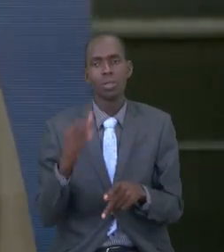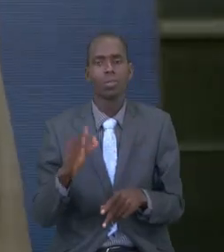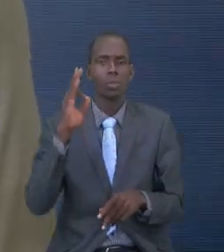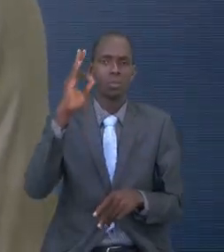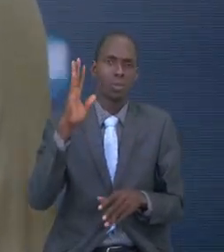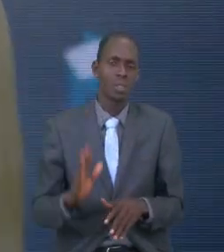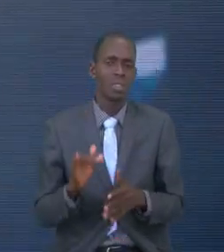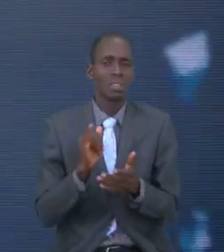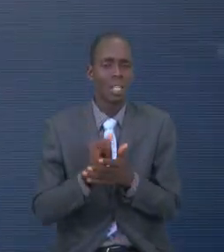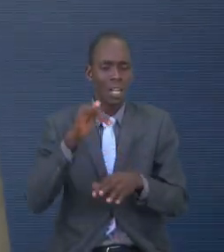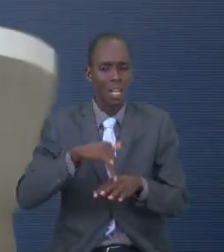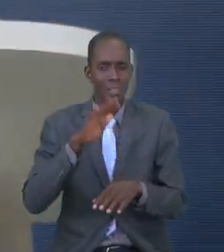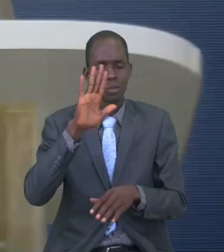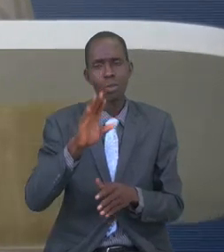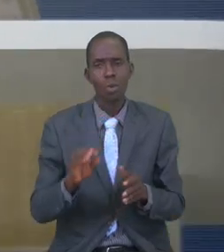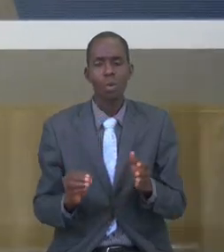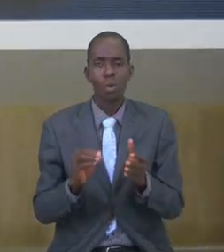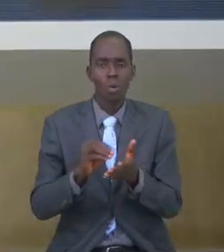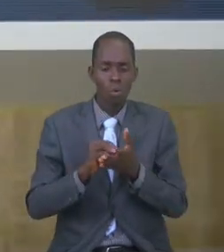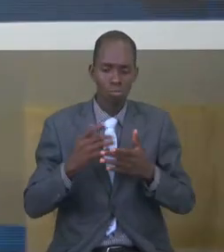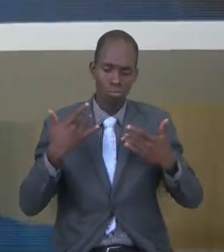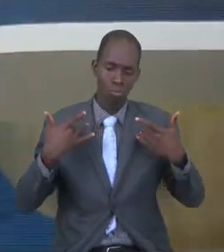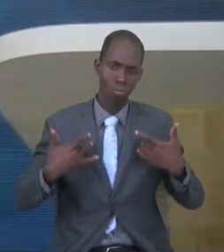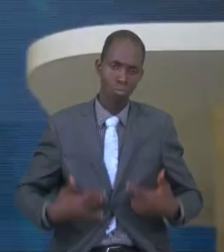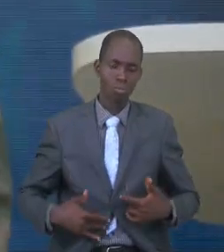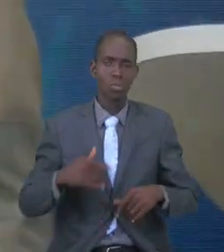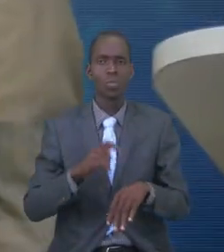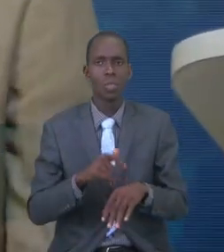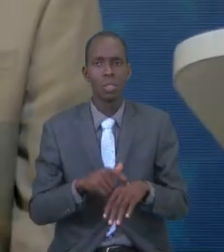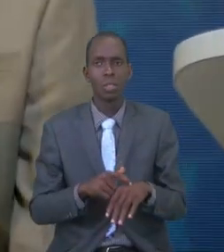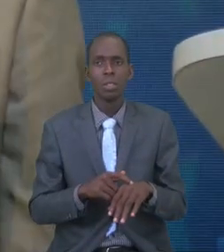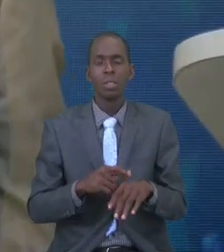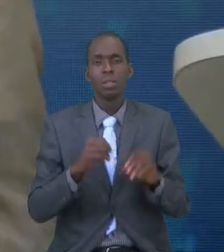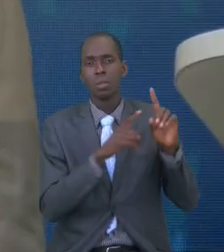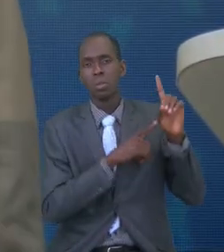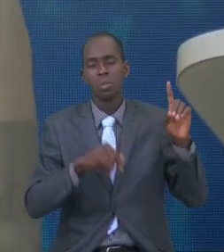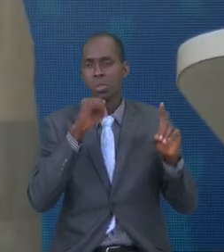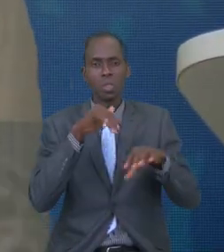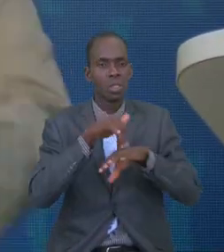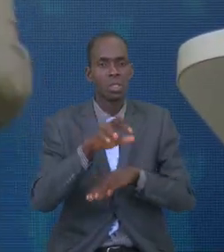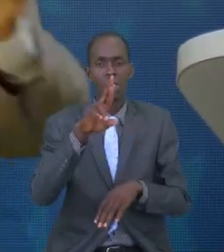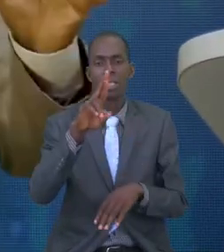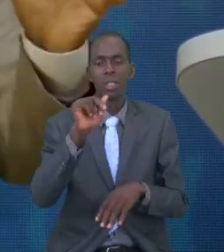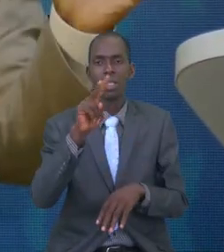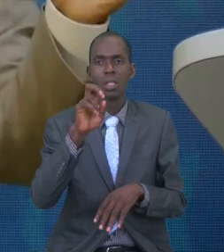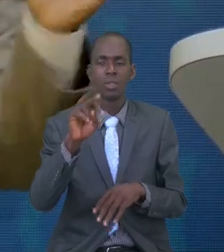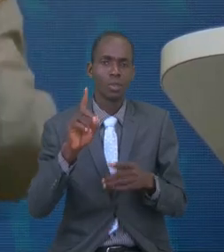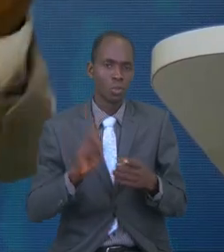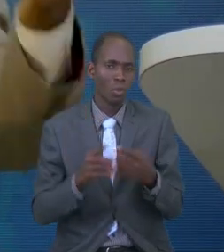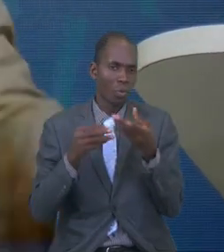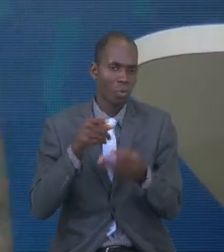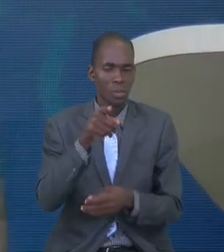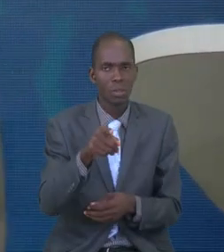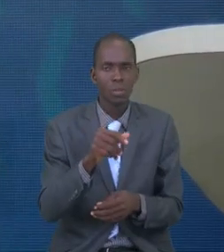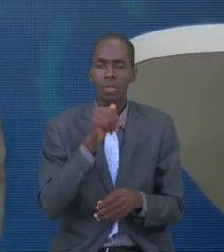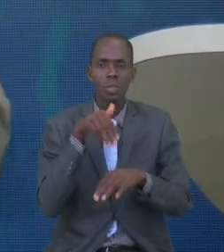at the lowest point, he didn't send the ravens back to feed him. He didn't send the widow